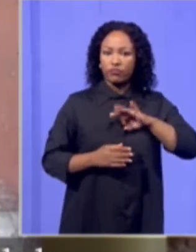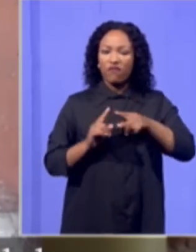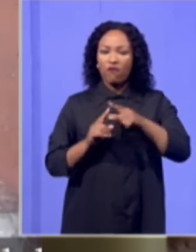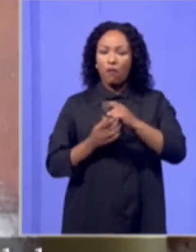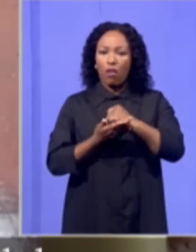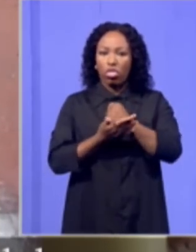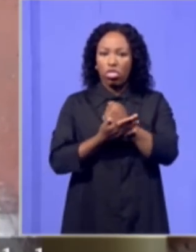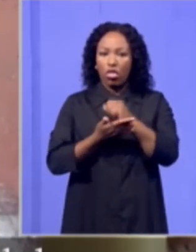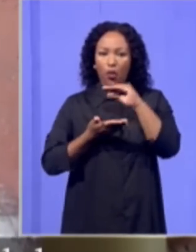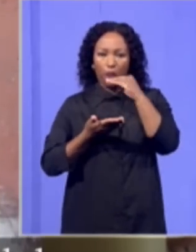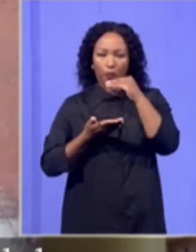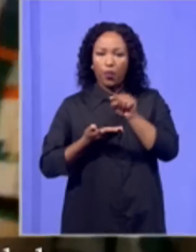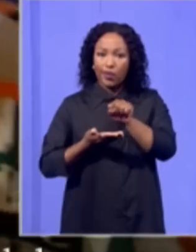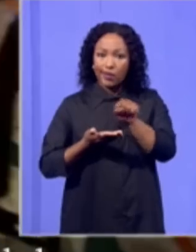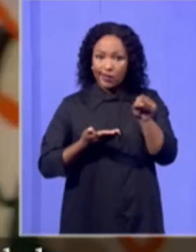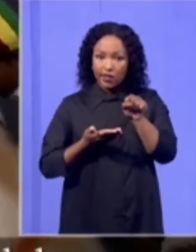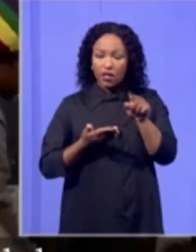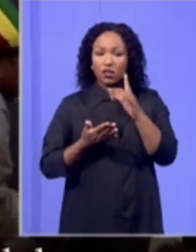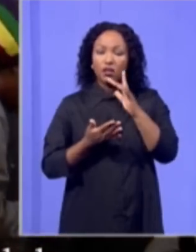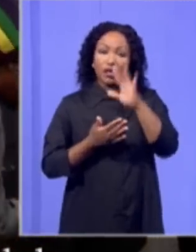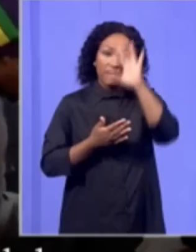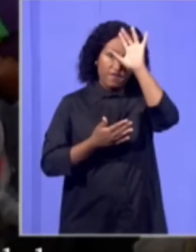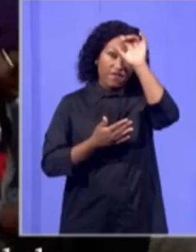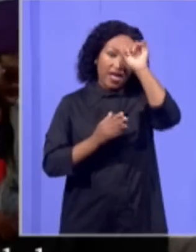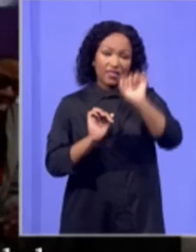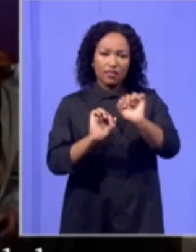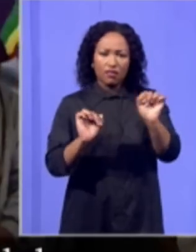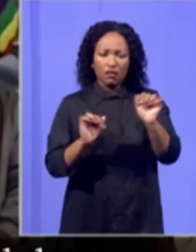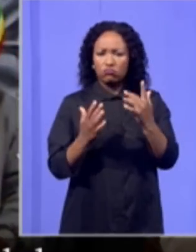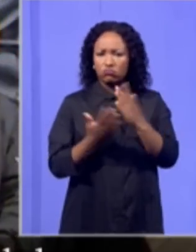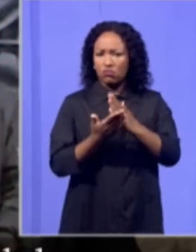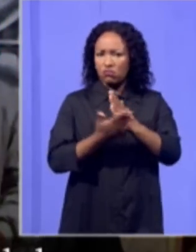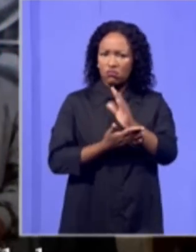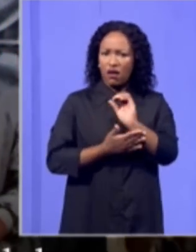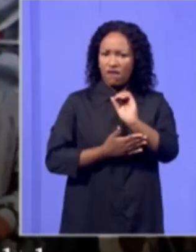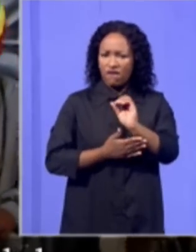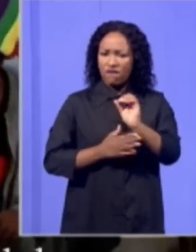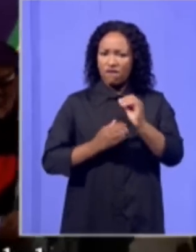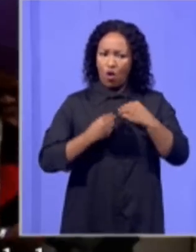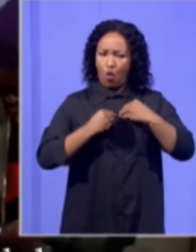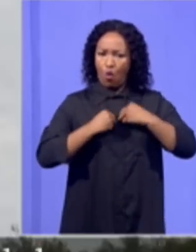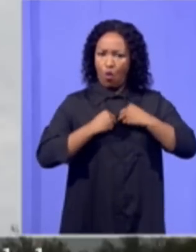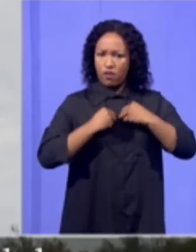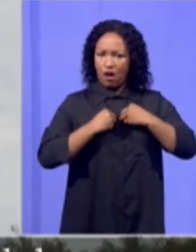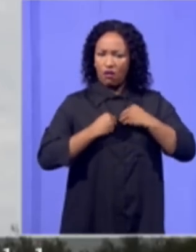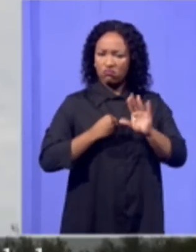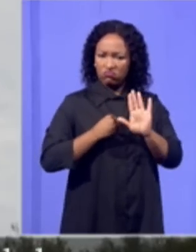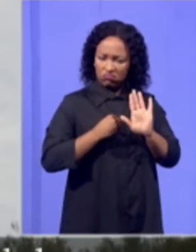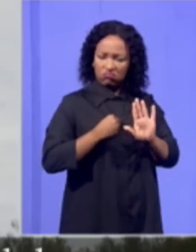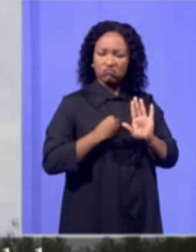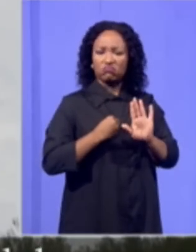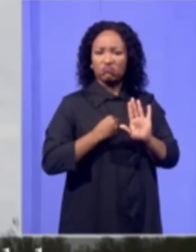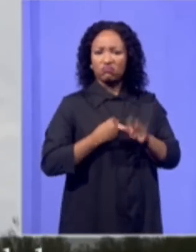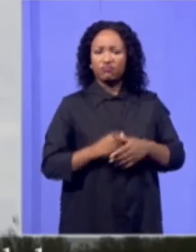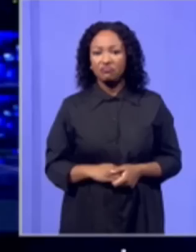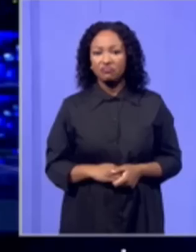mme ba bega gore ditokololo tsa tumelo eno ba na le ditshwanelo tsa go nna beng ba motokwane kana intellectual property